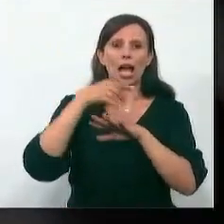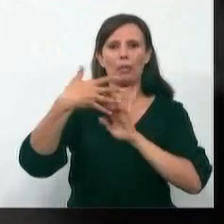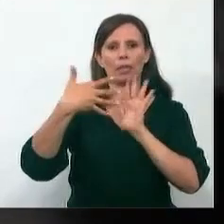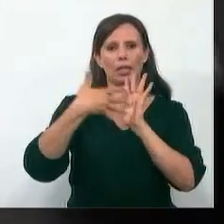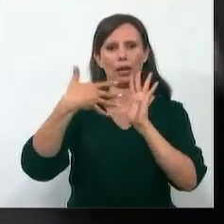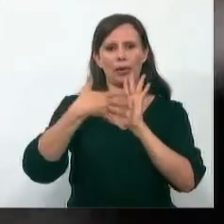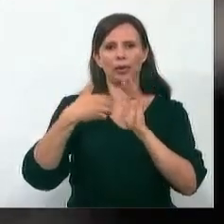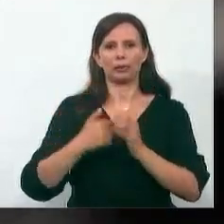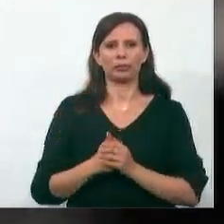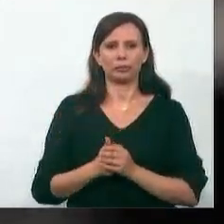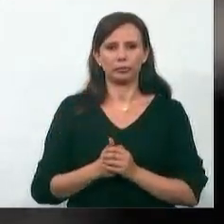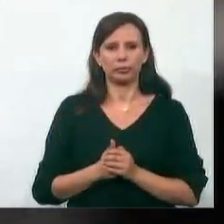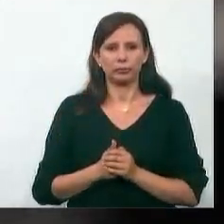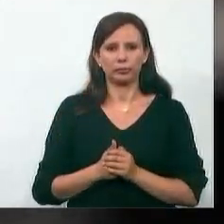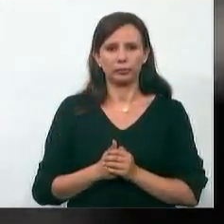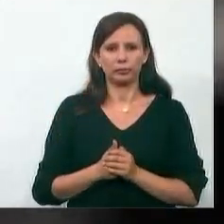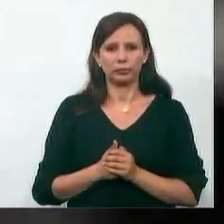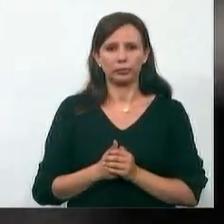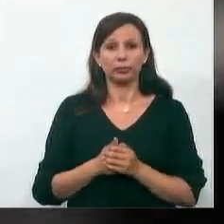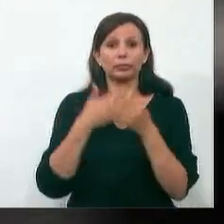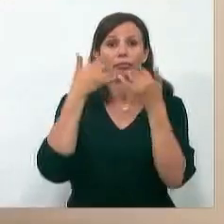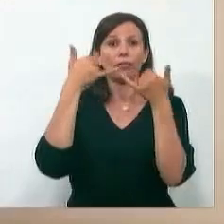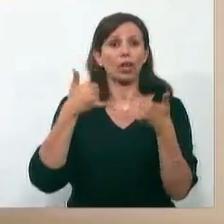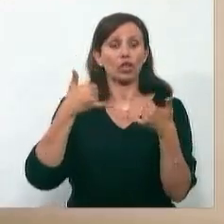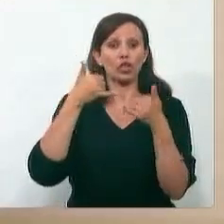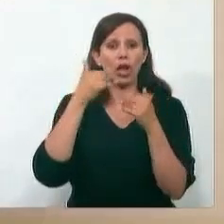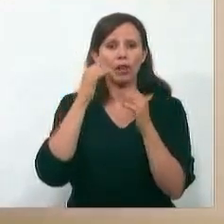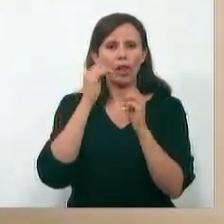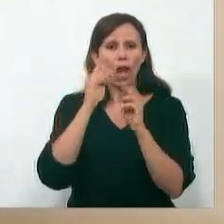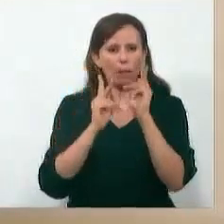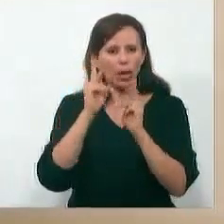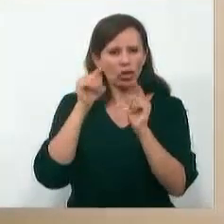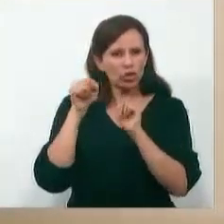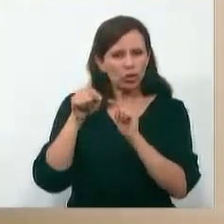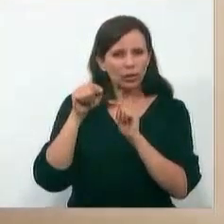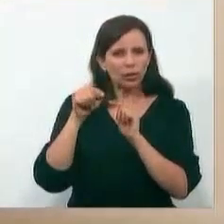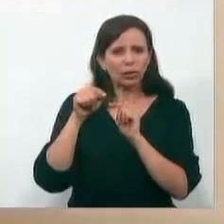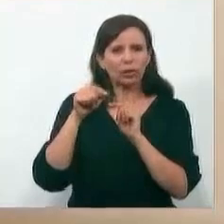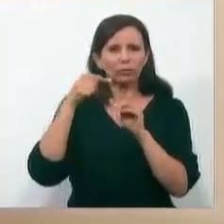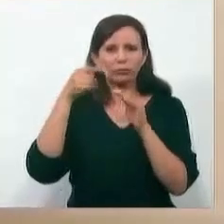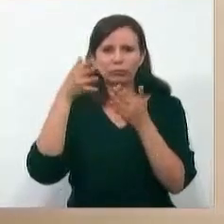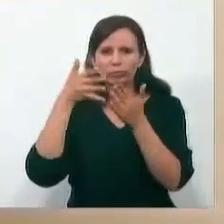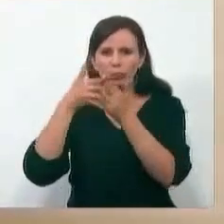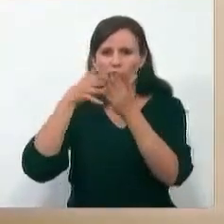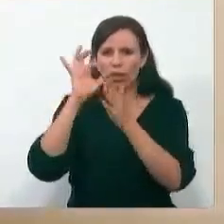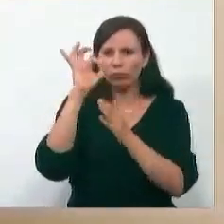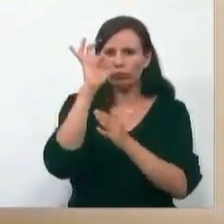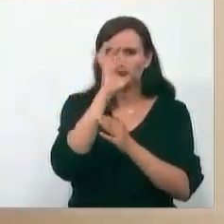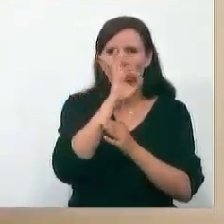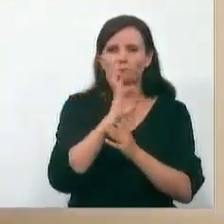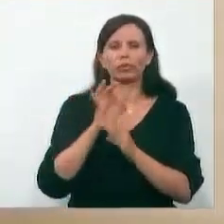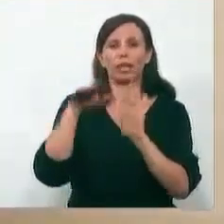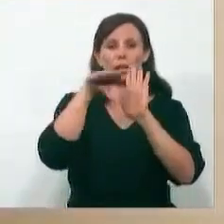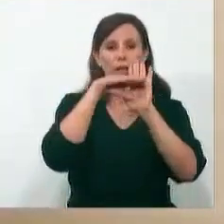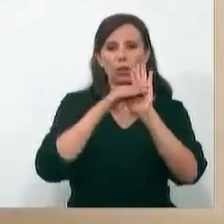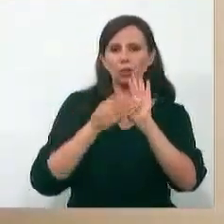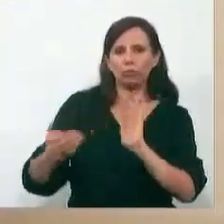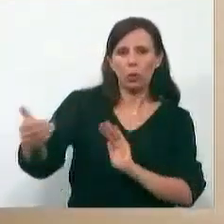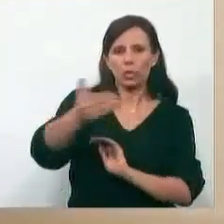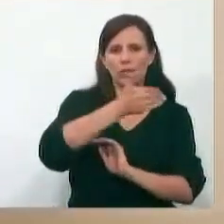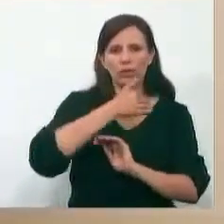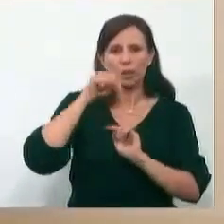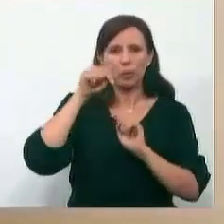At the moment, the device moves well by well. The data collected here is transferred to the analytical team, who